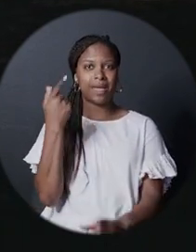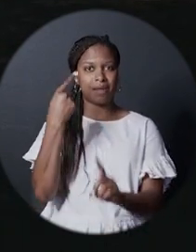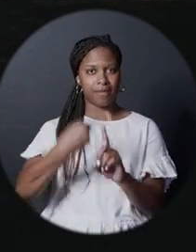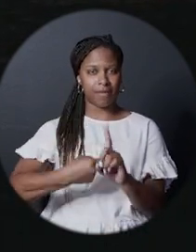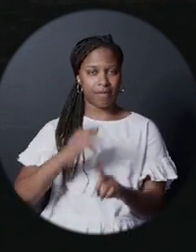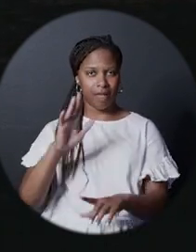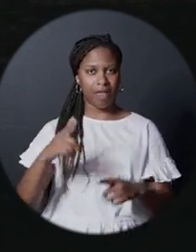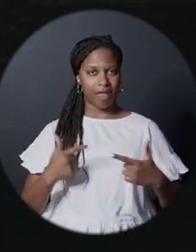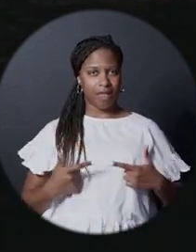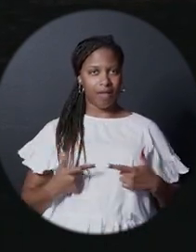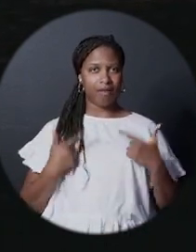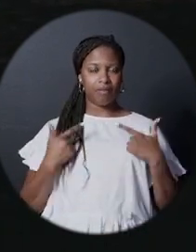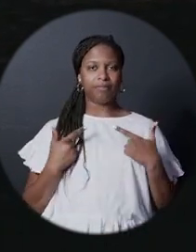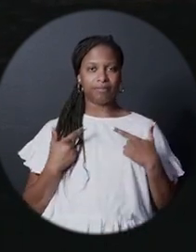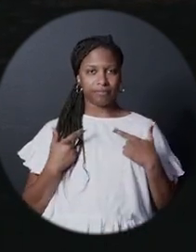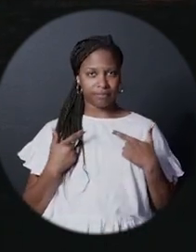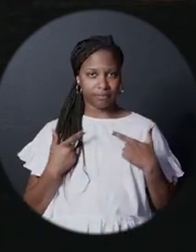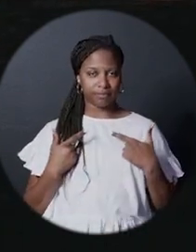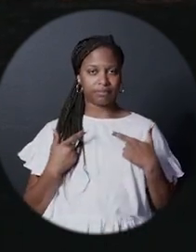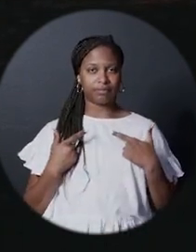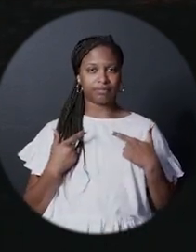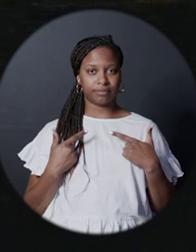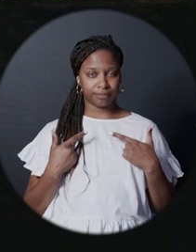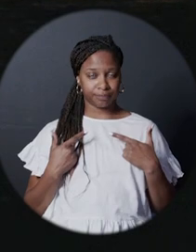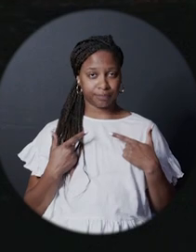has been some of the best months of their life.